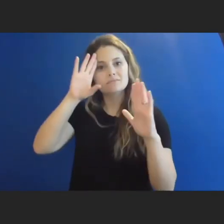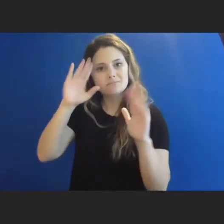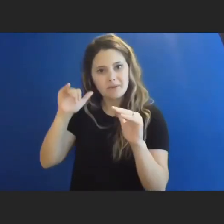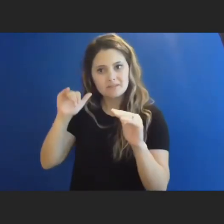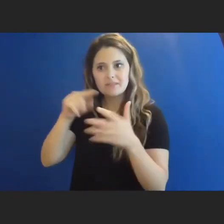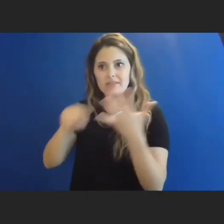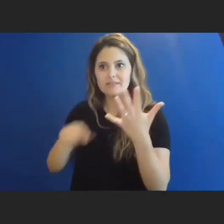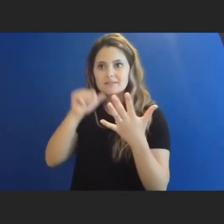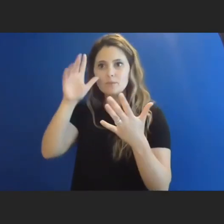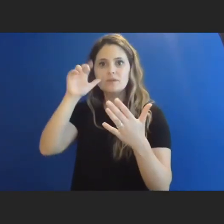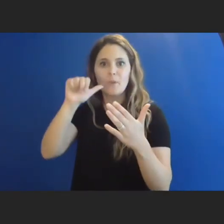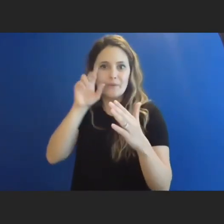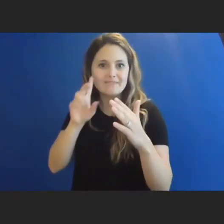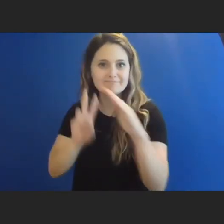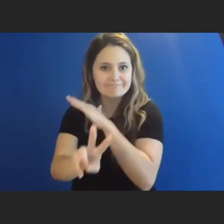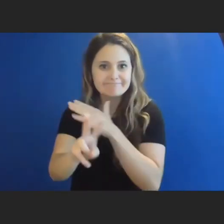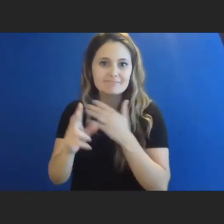unexpected.